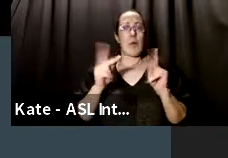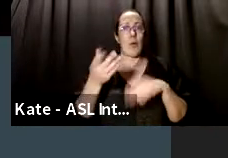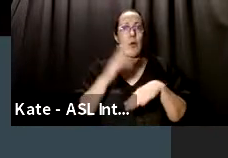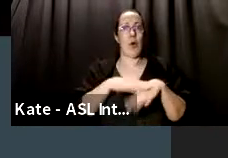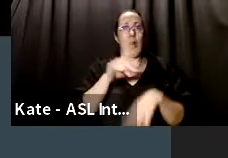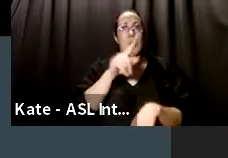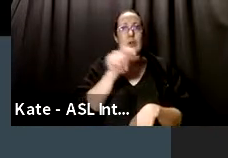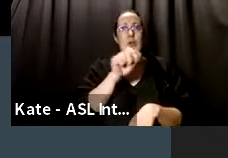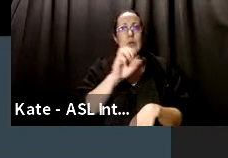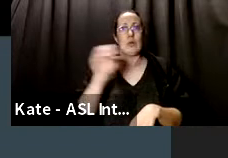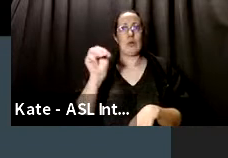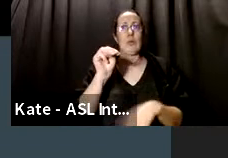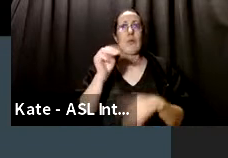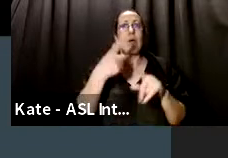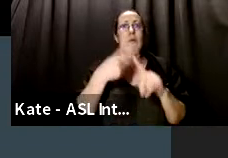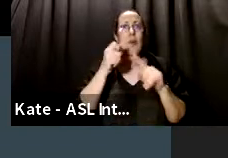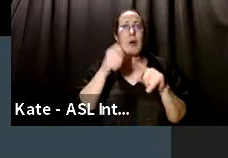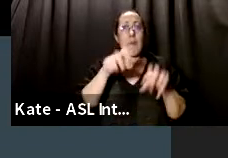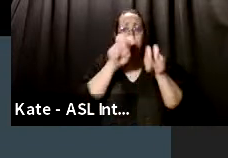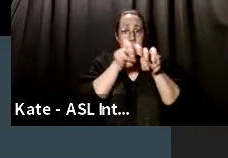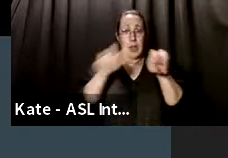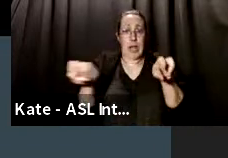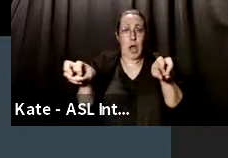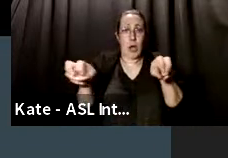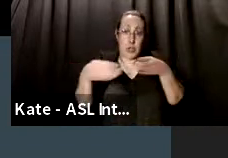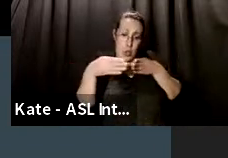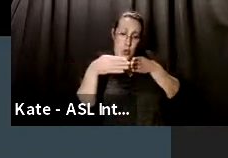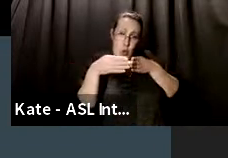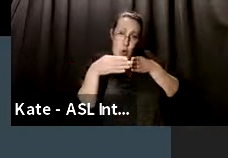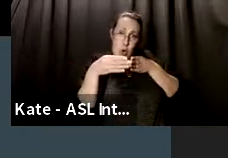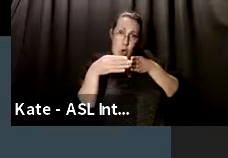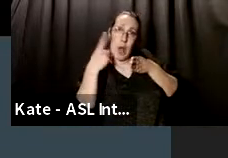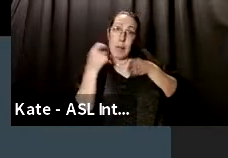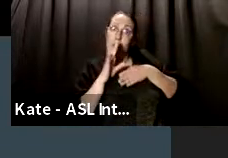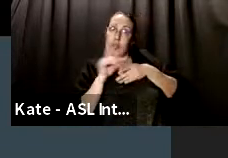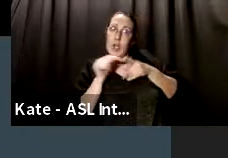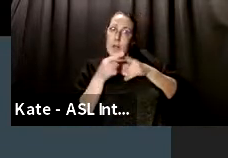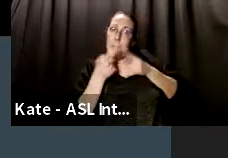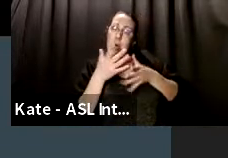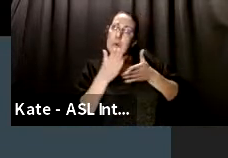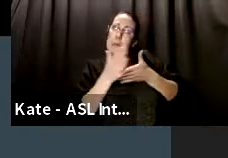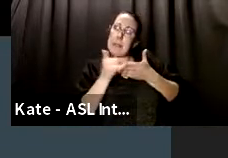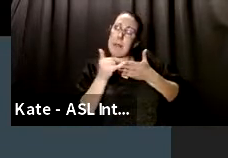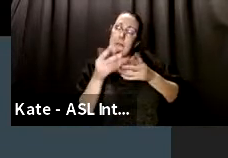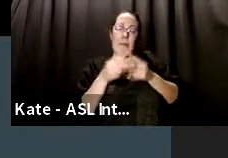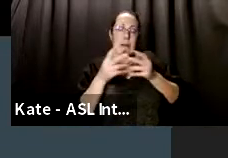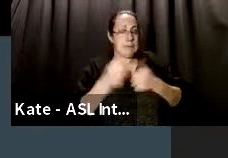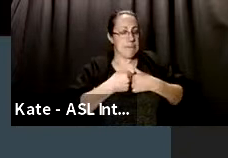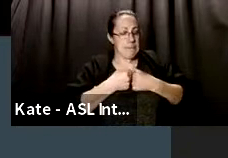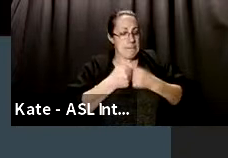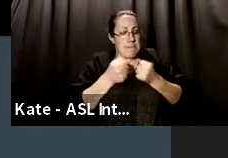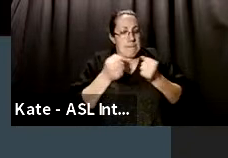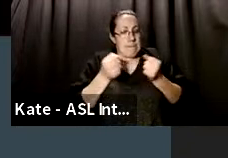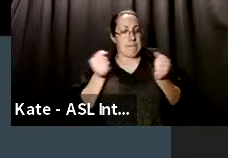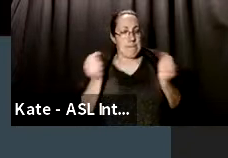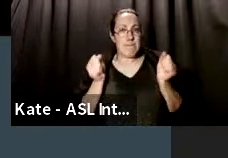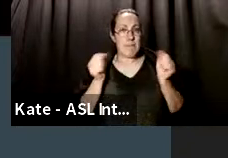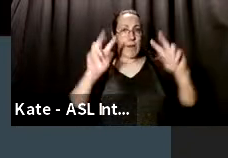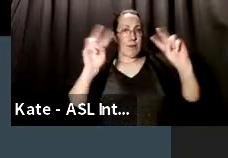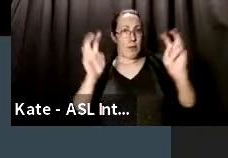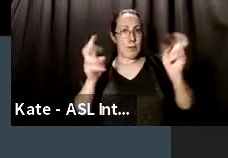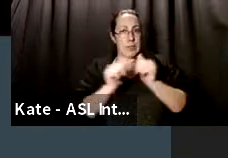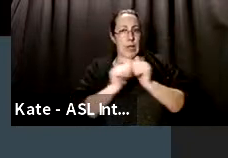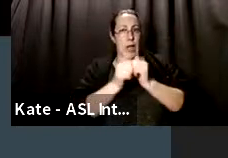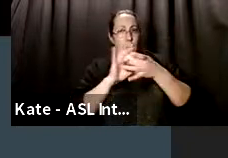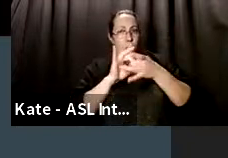from their couch in a hunched corner because they're talking about some really vulnerable topics about the way they relate to their community and their